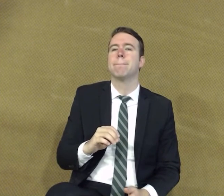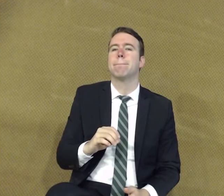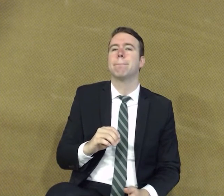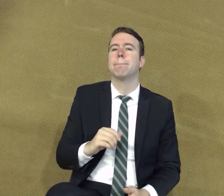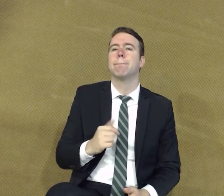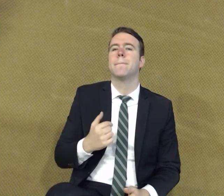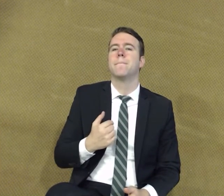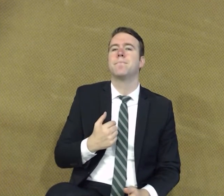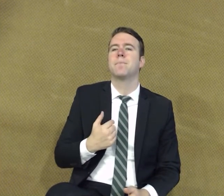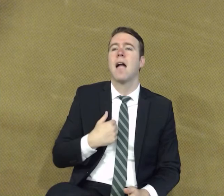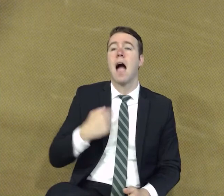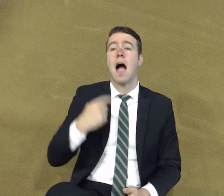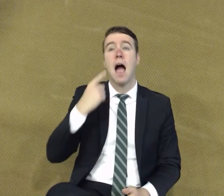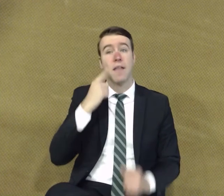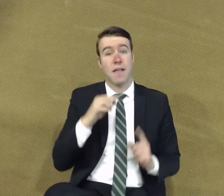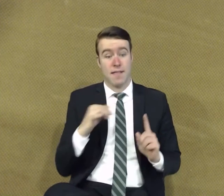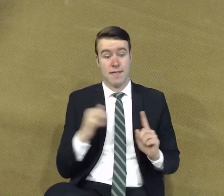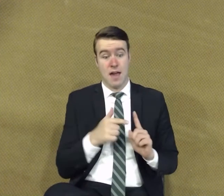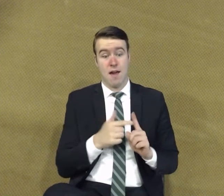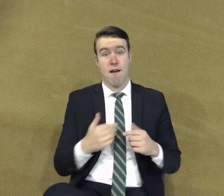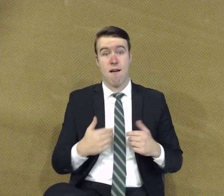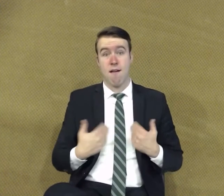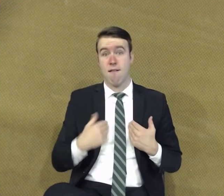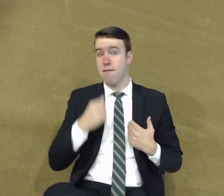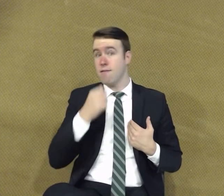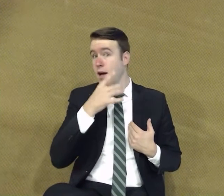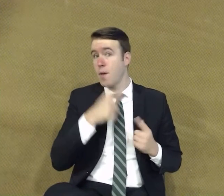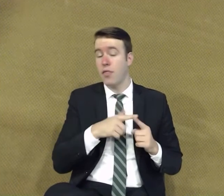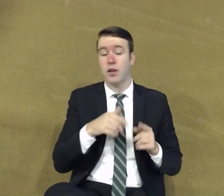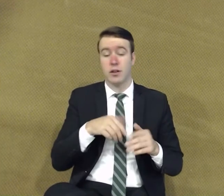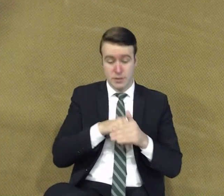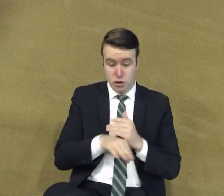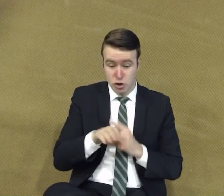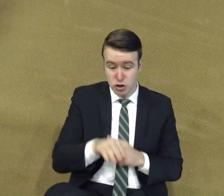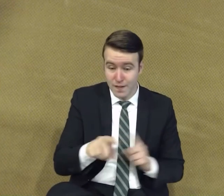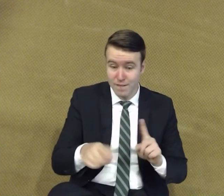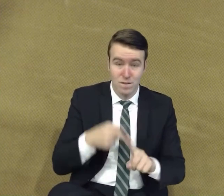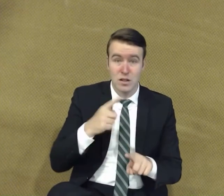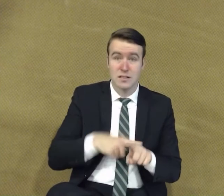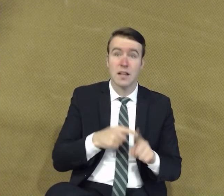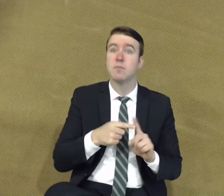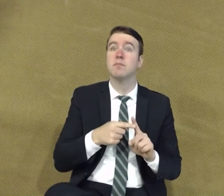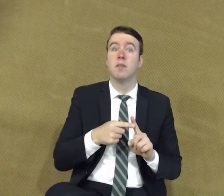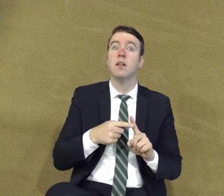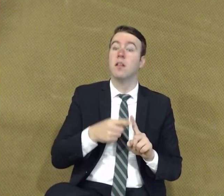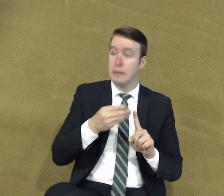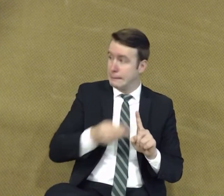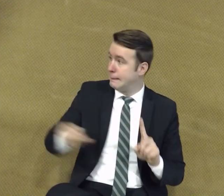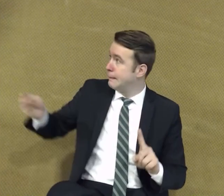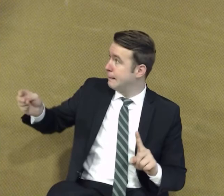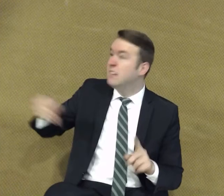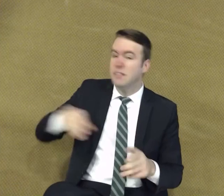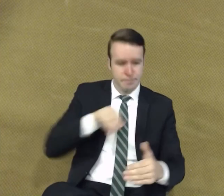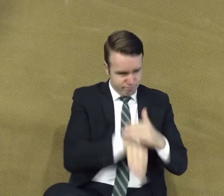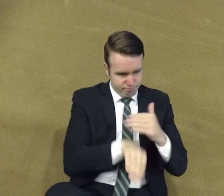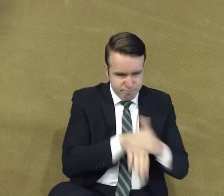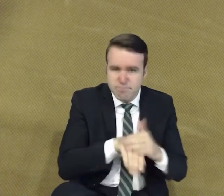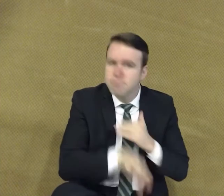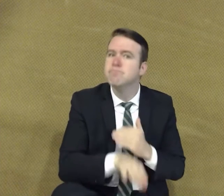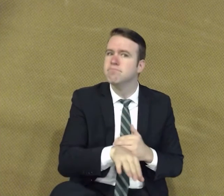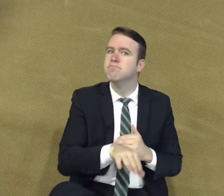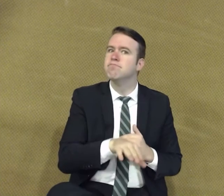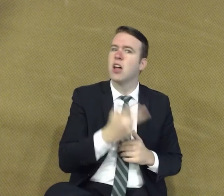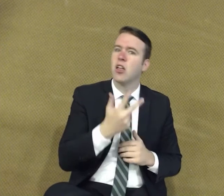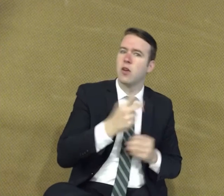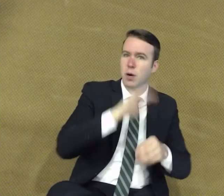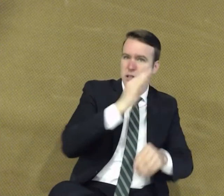I think now that was a young mother. That was a mother with a child for the first time who later went ahead and had three more sons and some daughters or